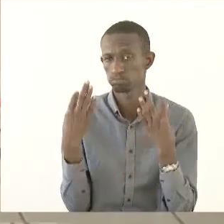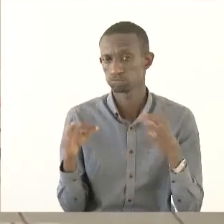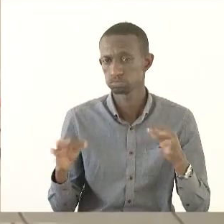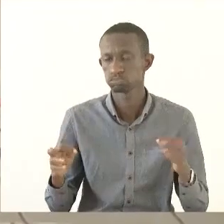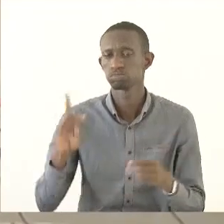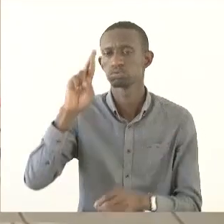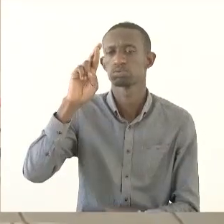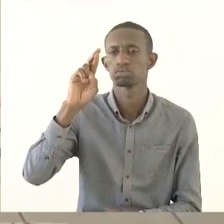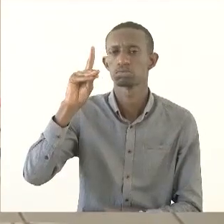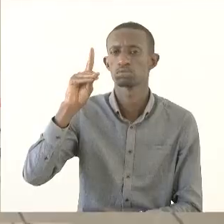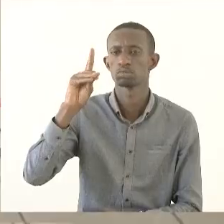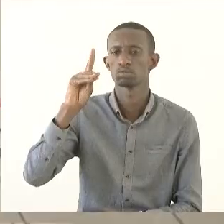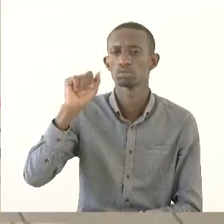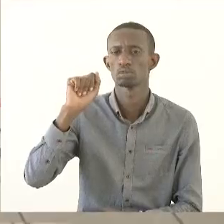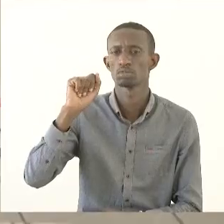radical